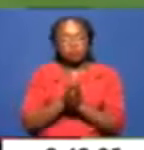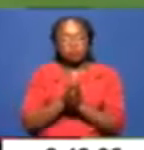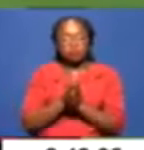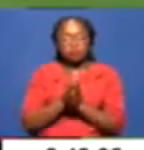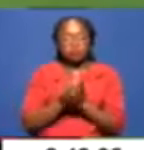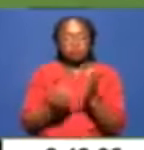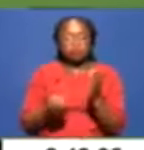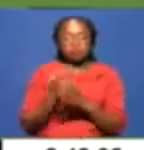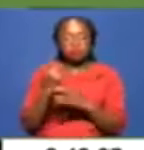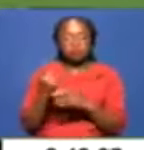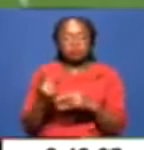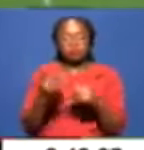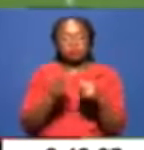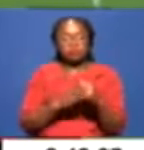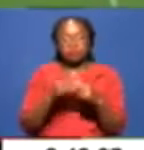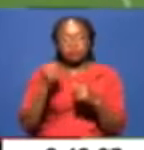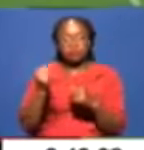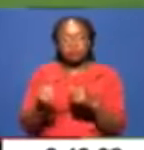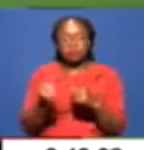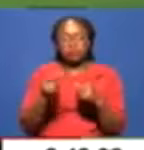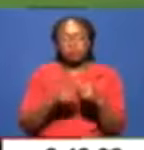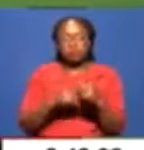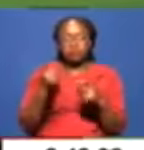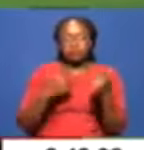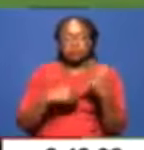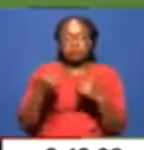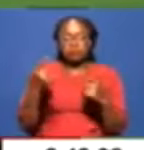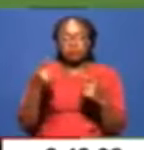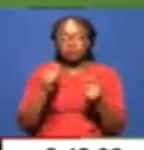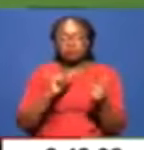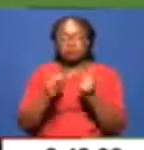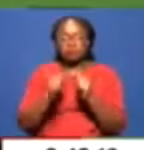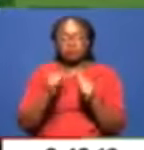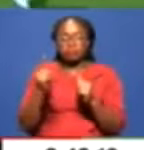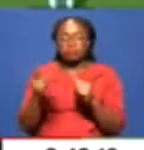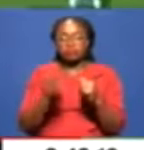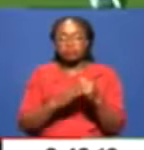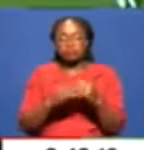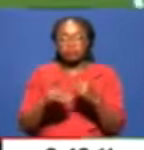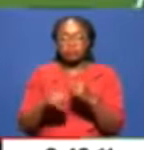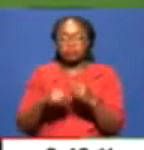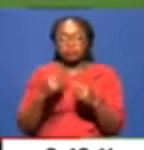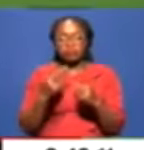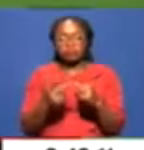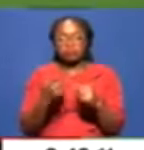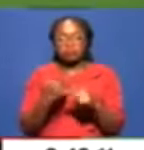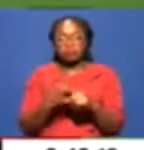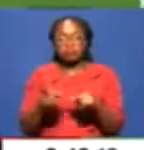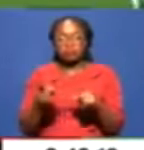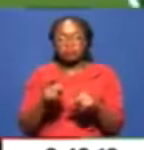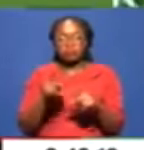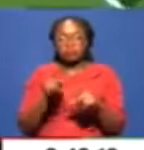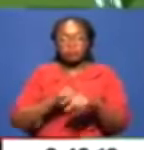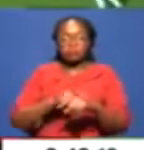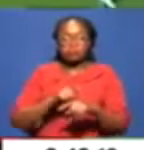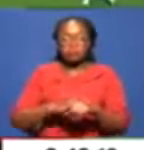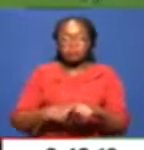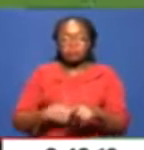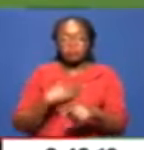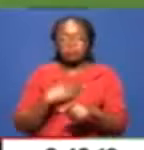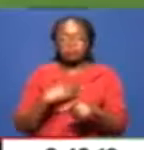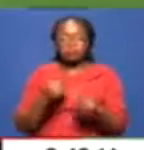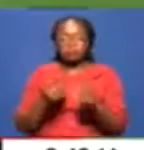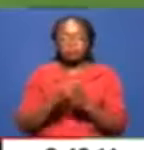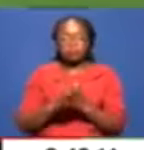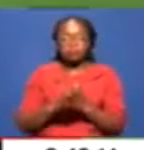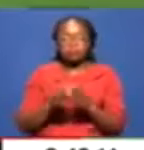in 1957. They won the competition in 1962 while they were hosting the event. However, success